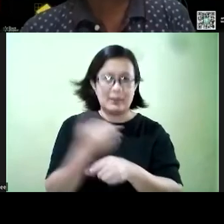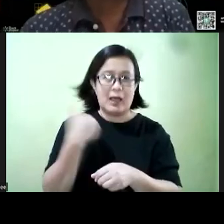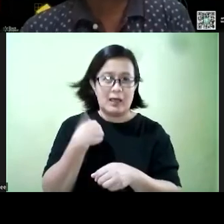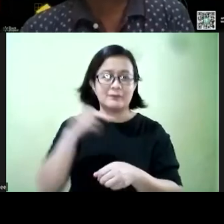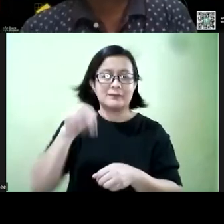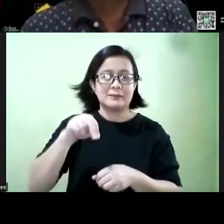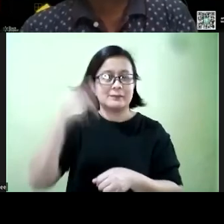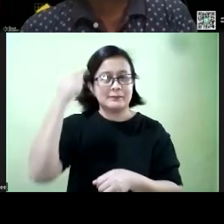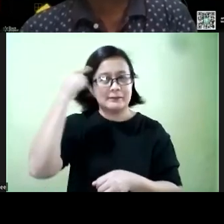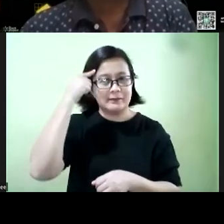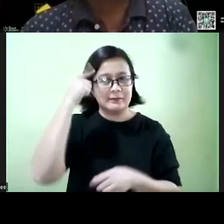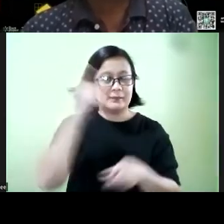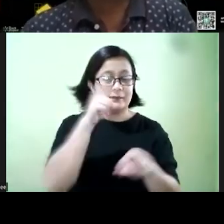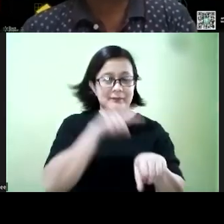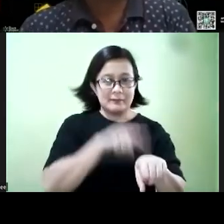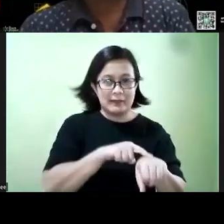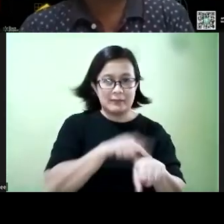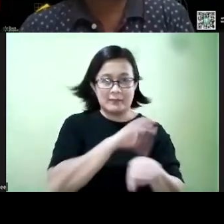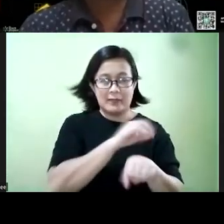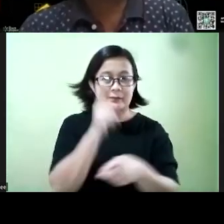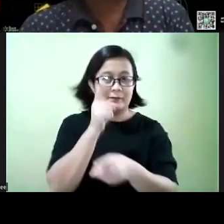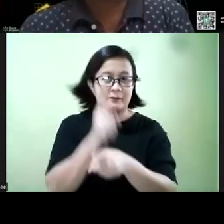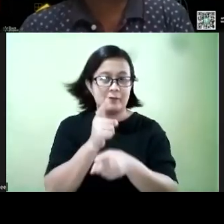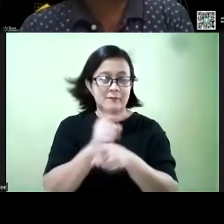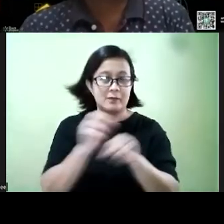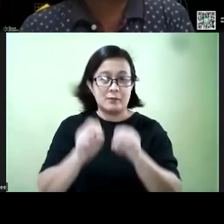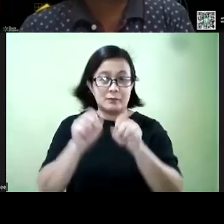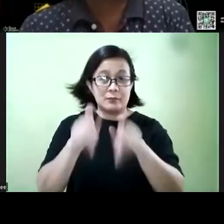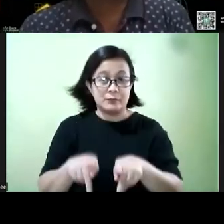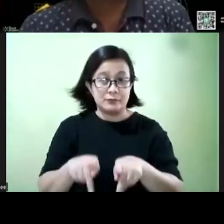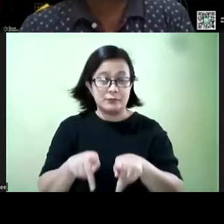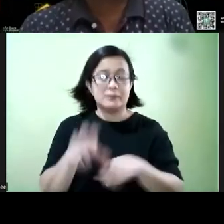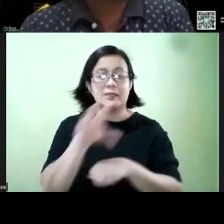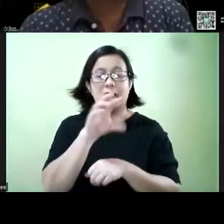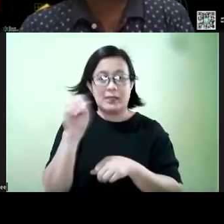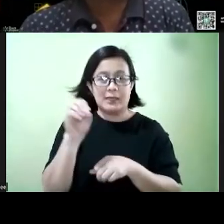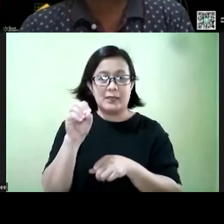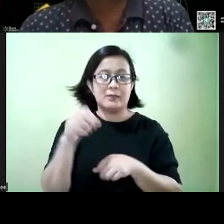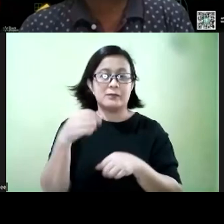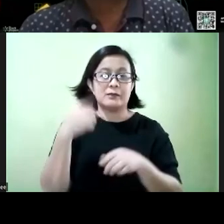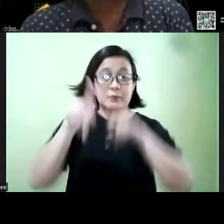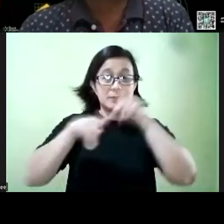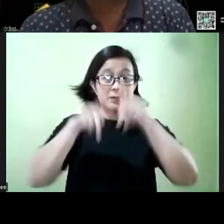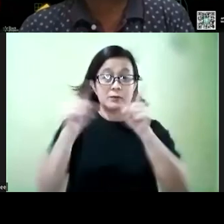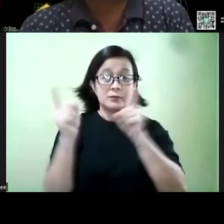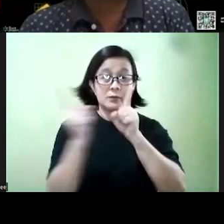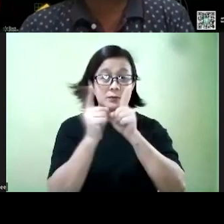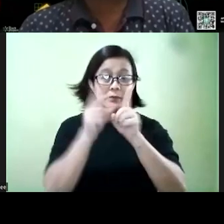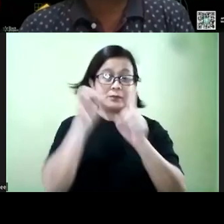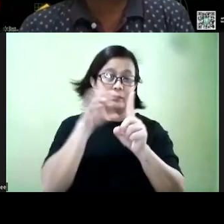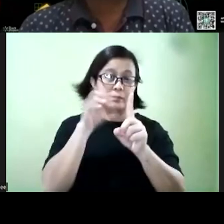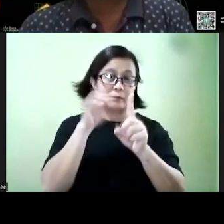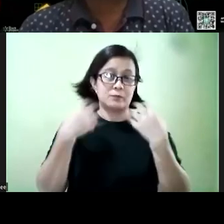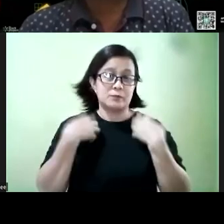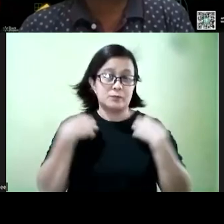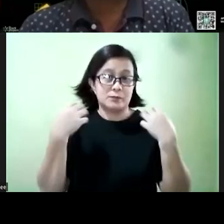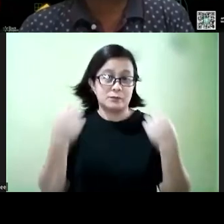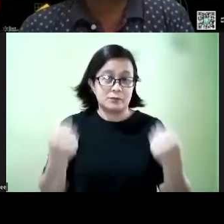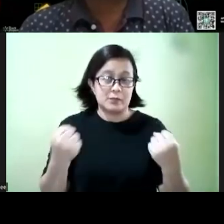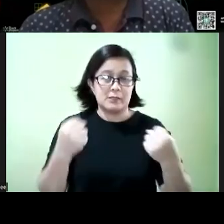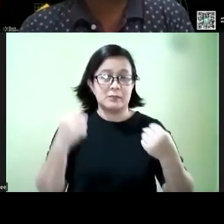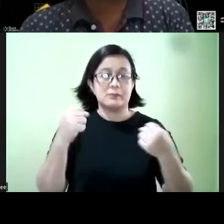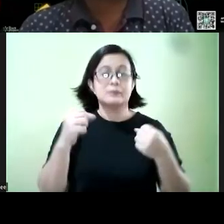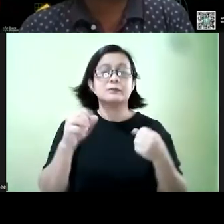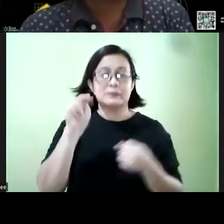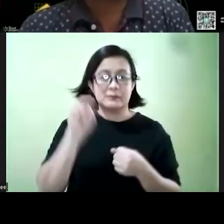yun. Timing, the right opportunity, and also the people that you meet, your exposure, your strength, and really